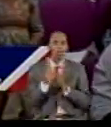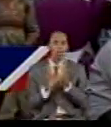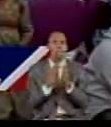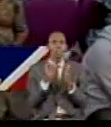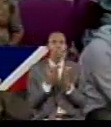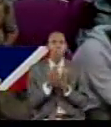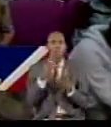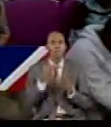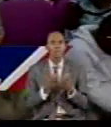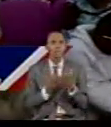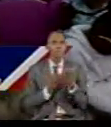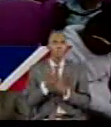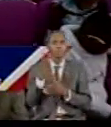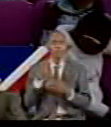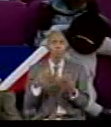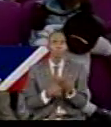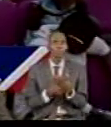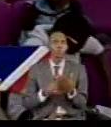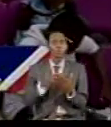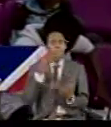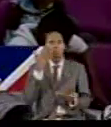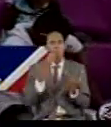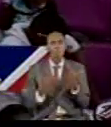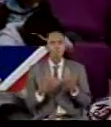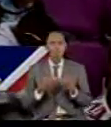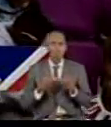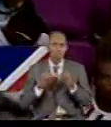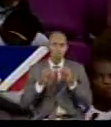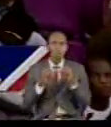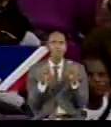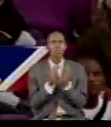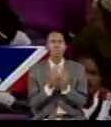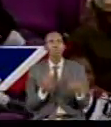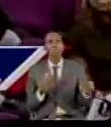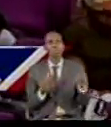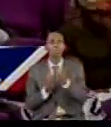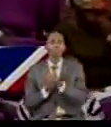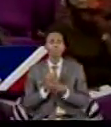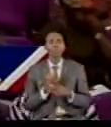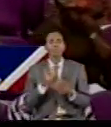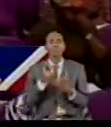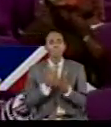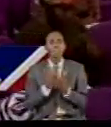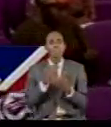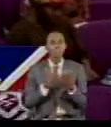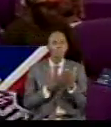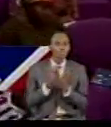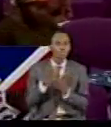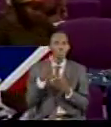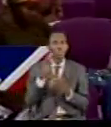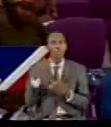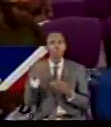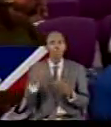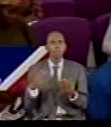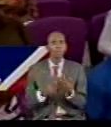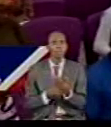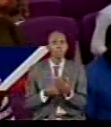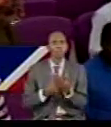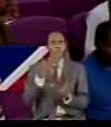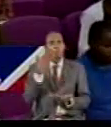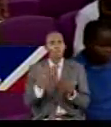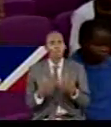gospel might continue with you. That the truth of the gospel